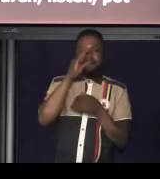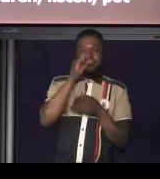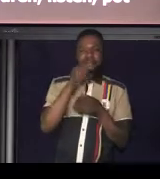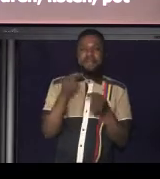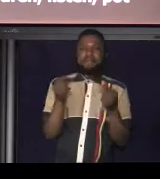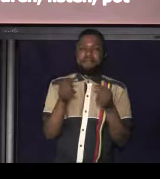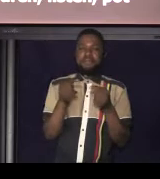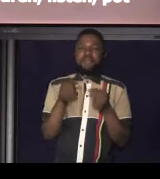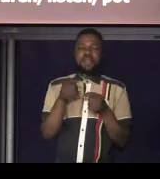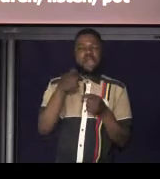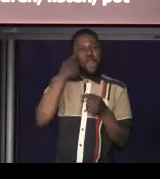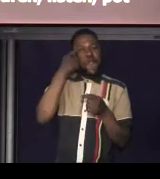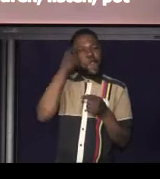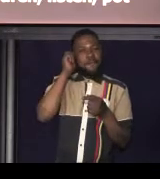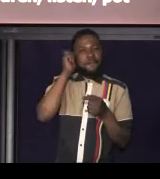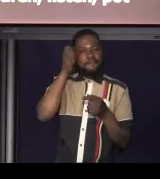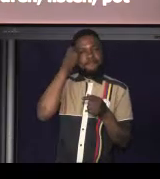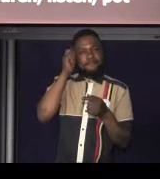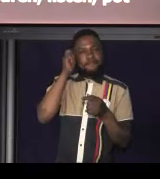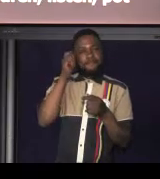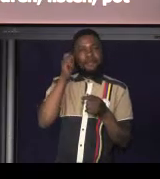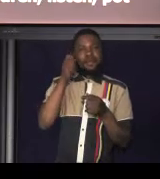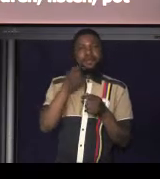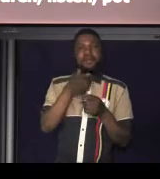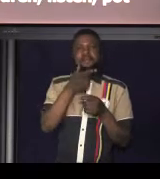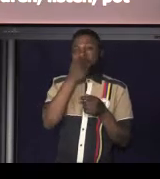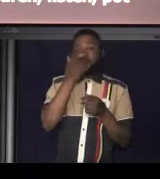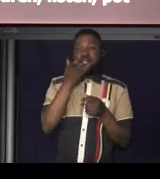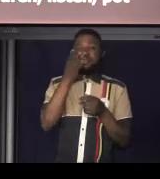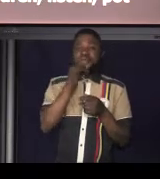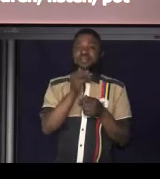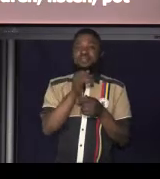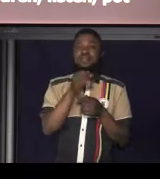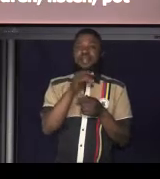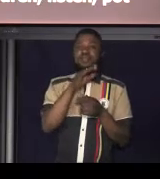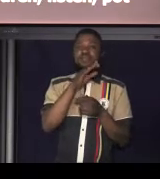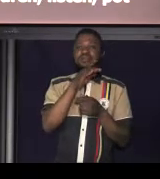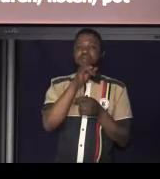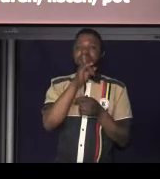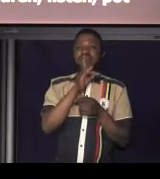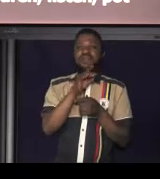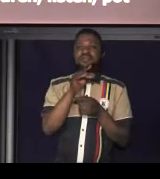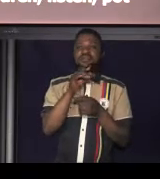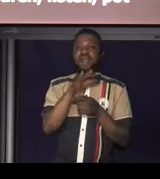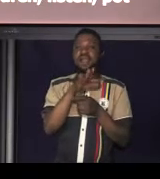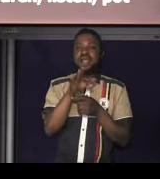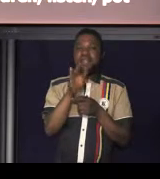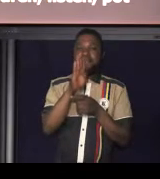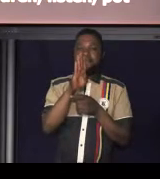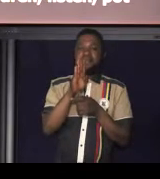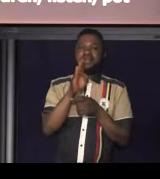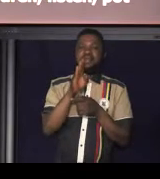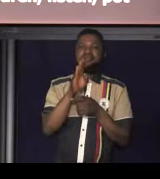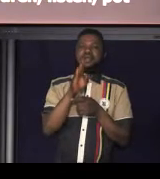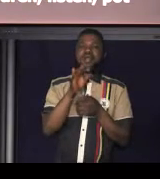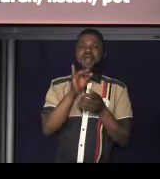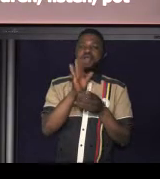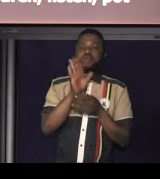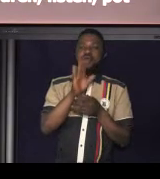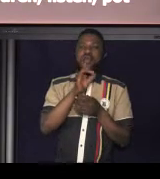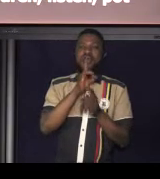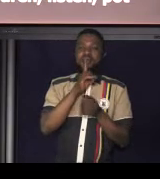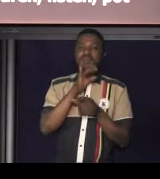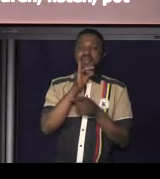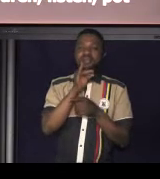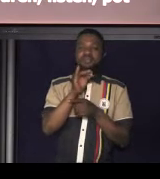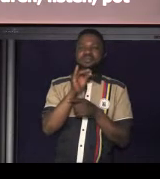Basket, boy, pain, comb. Because there's a silent letter B there. Comb, not comb, comb. So